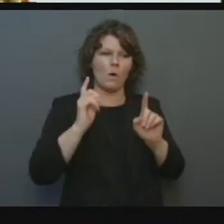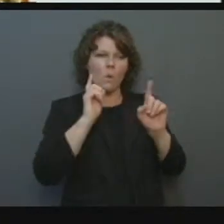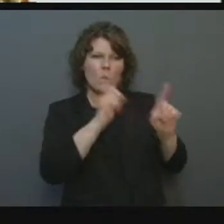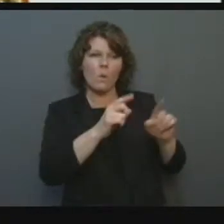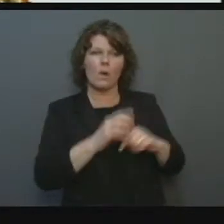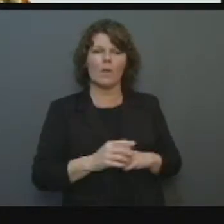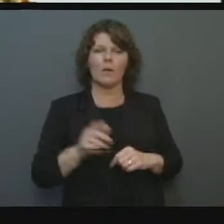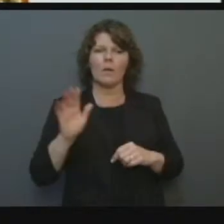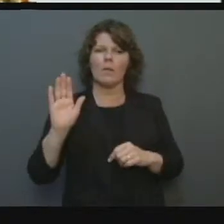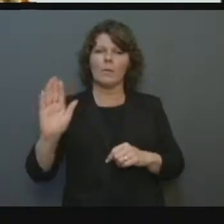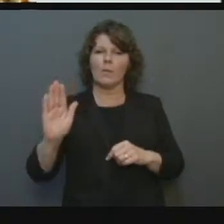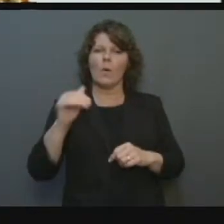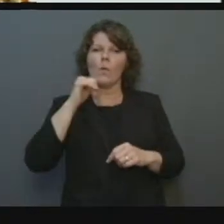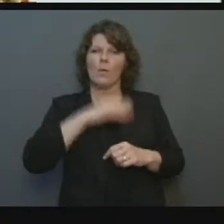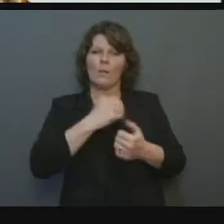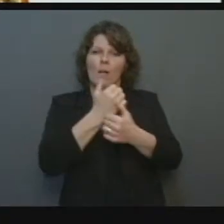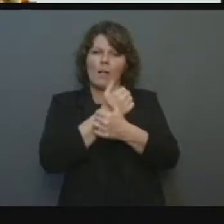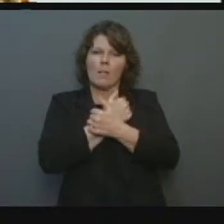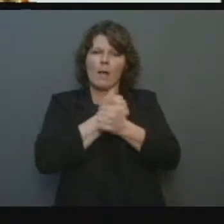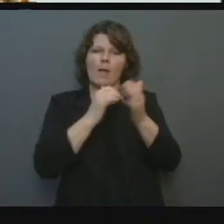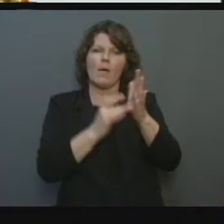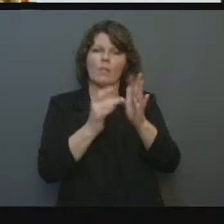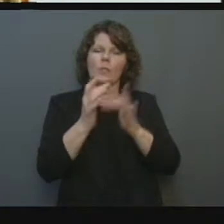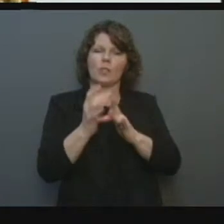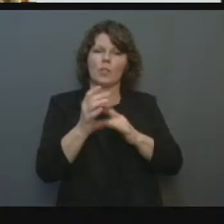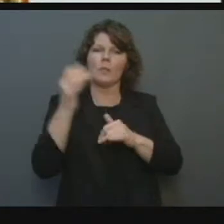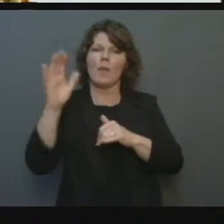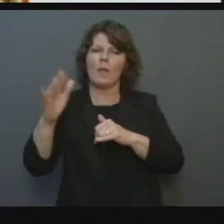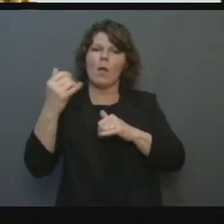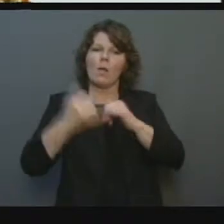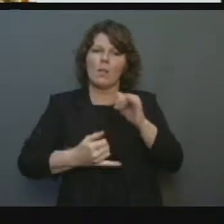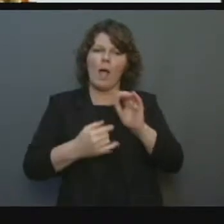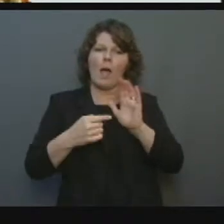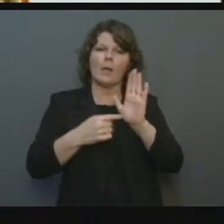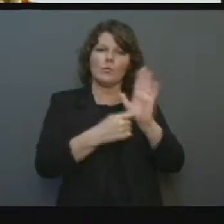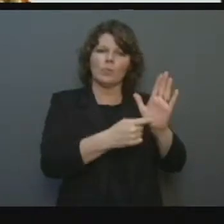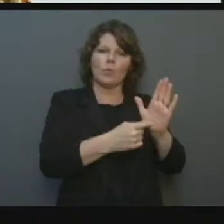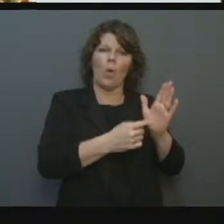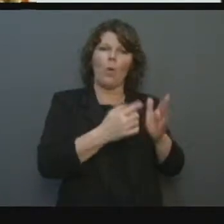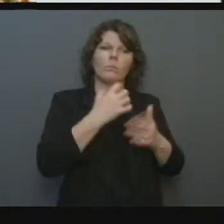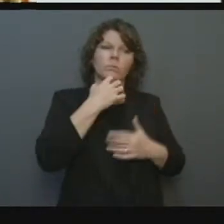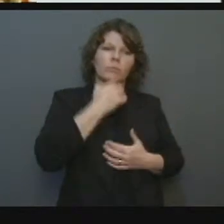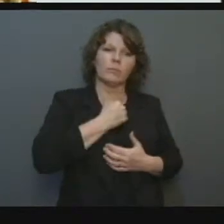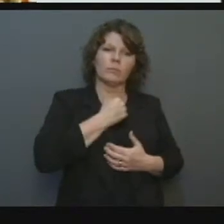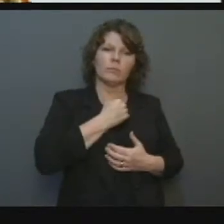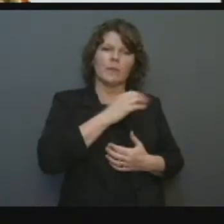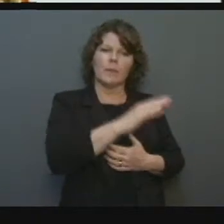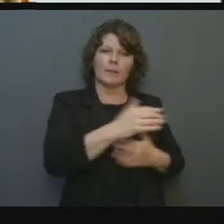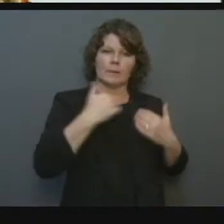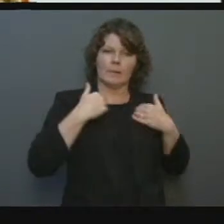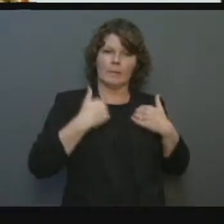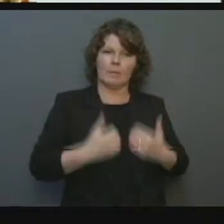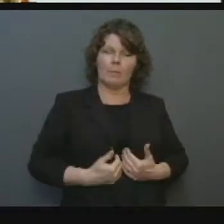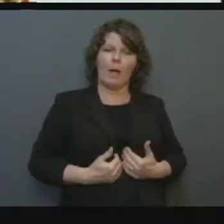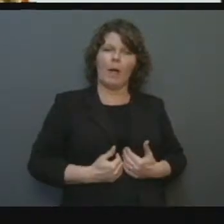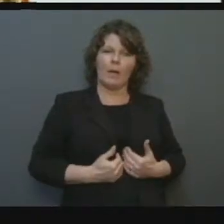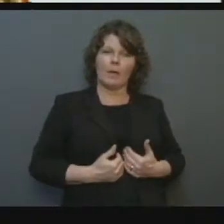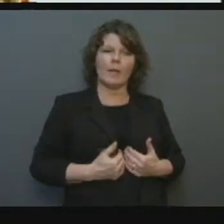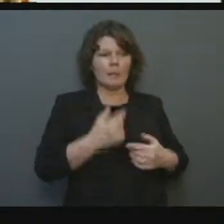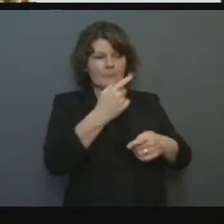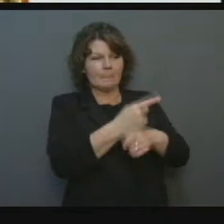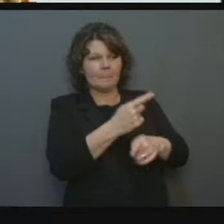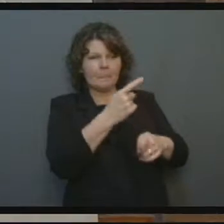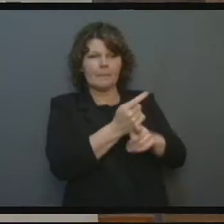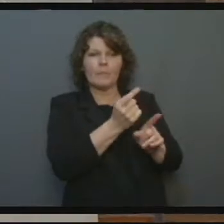They loved him. And their last measure of care that they could do was to ensure that his earthly remains were well taken care